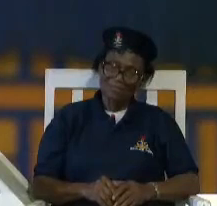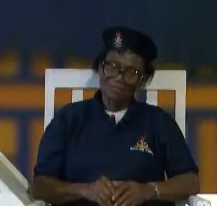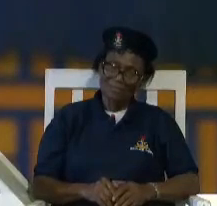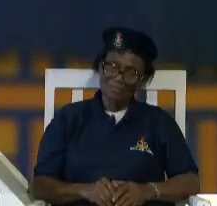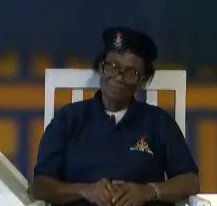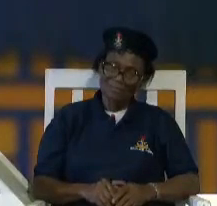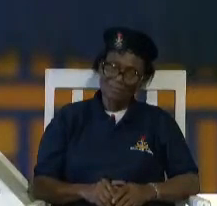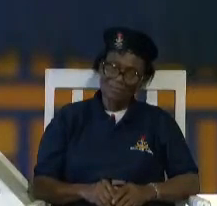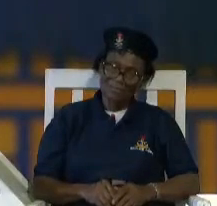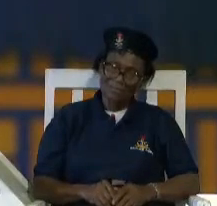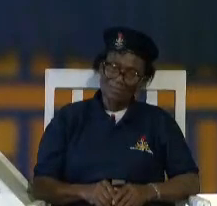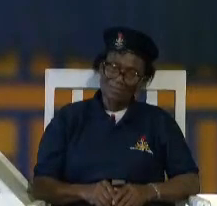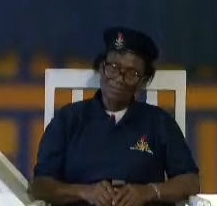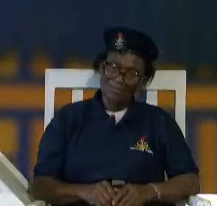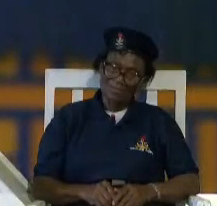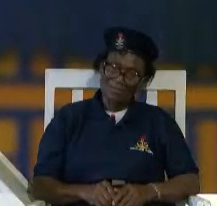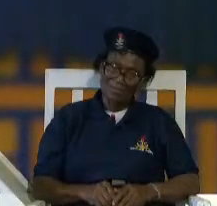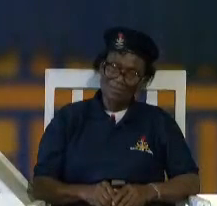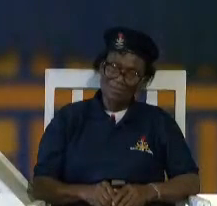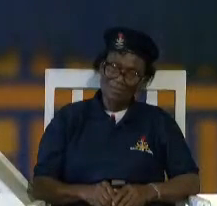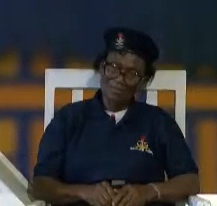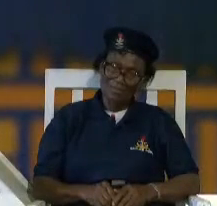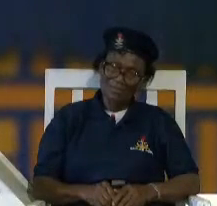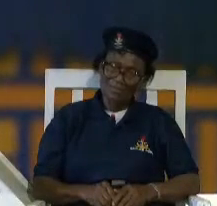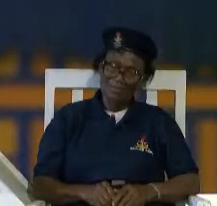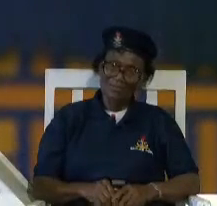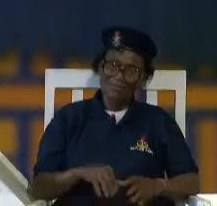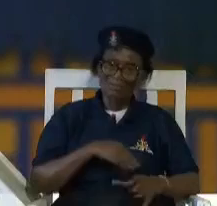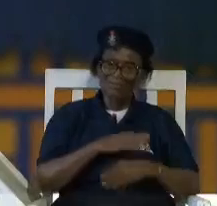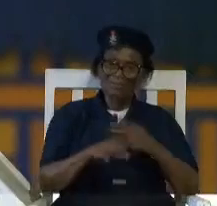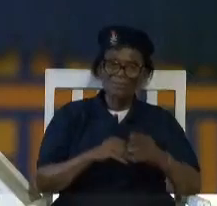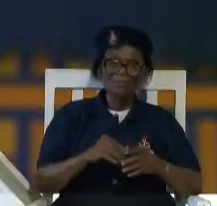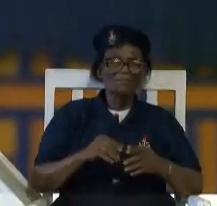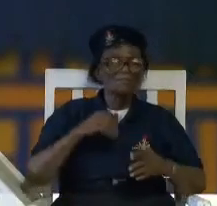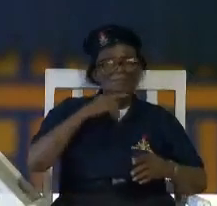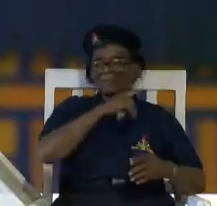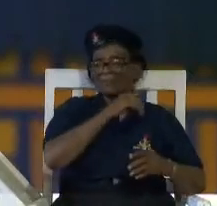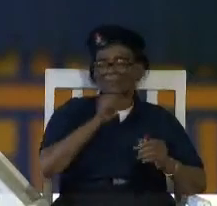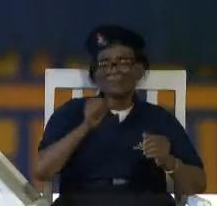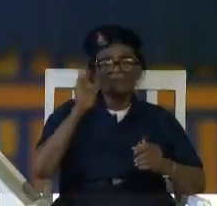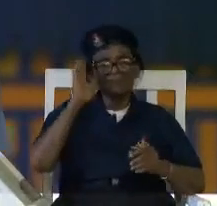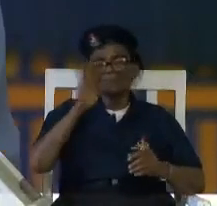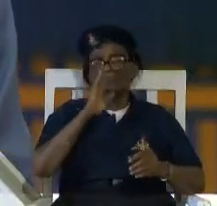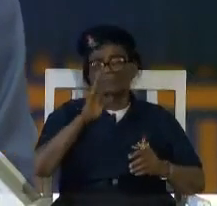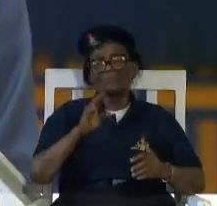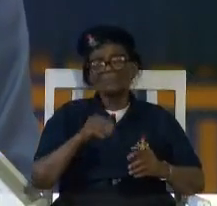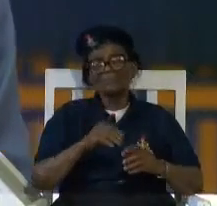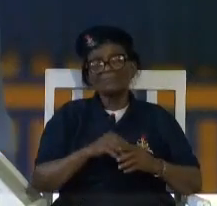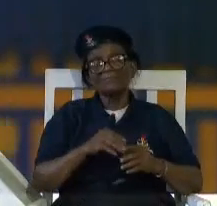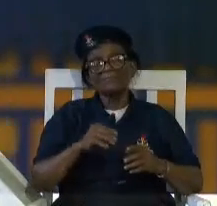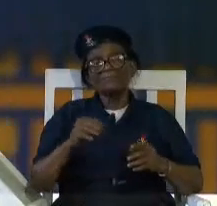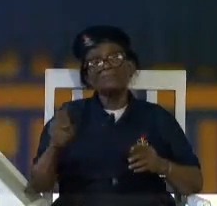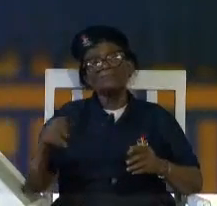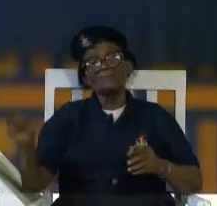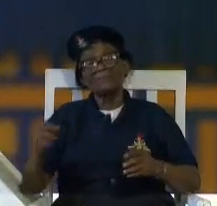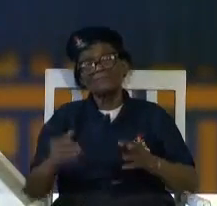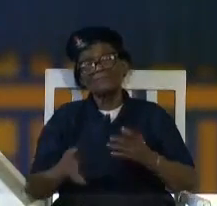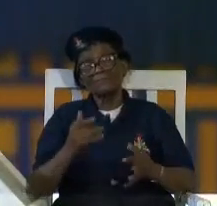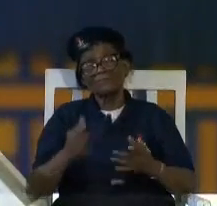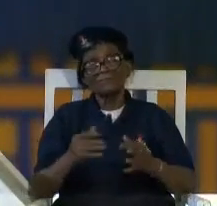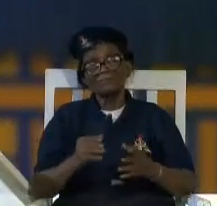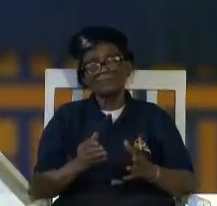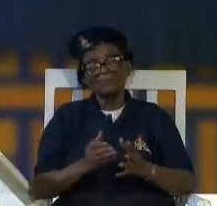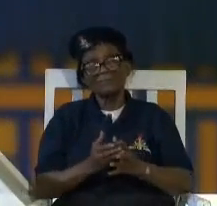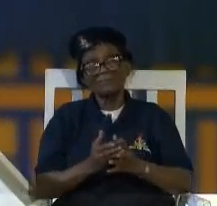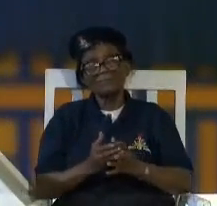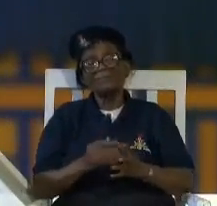To you, all lies will be lies. told